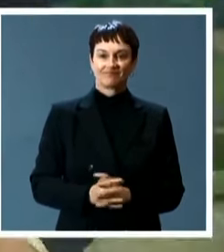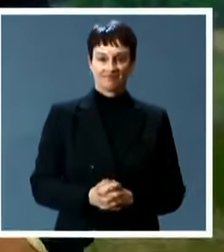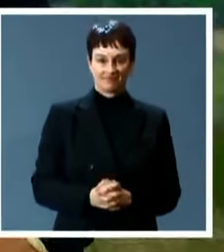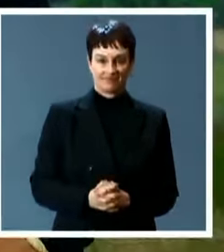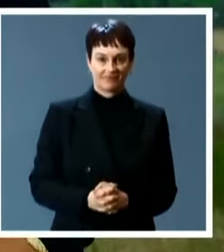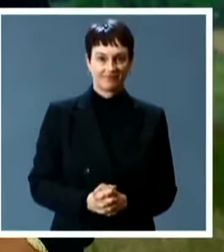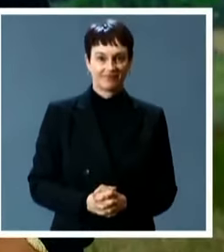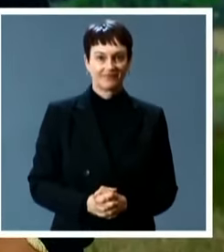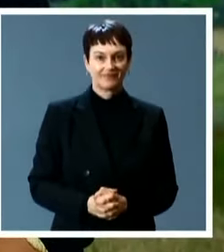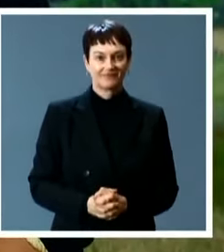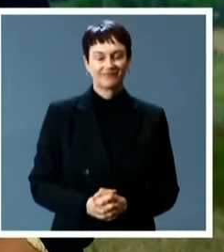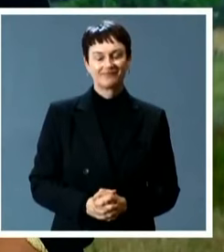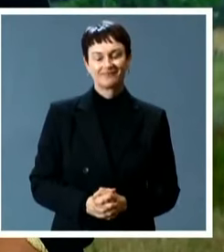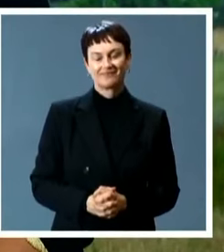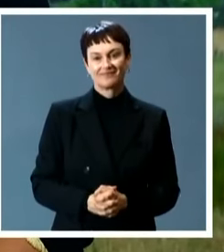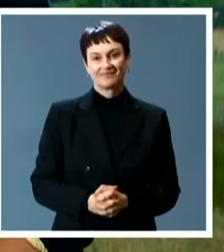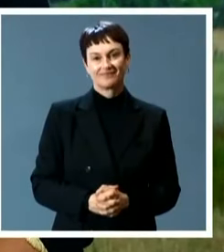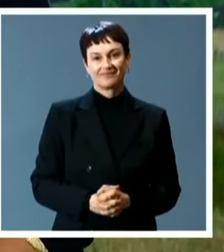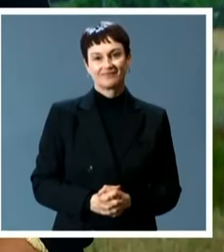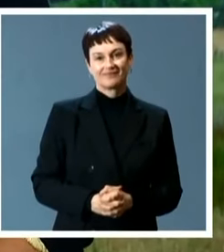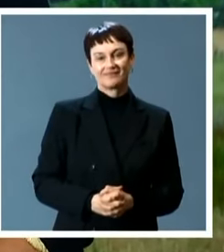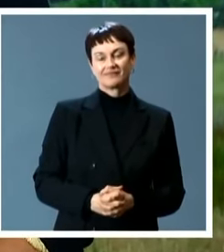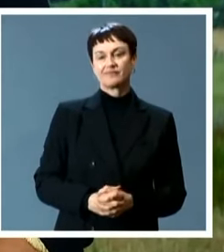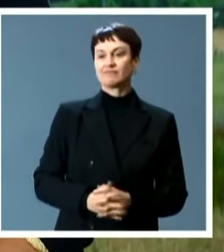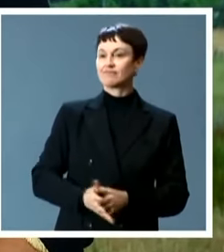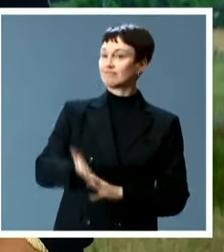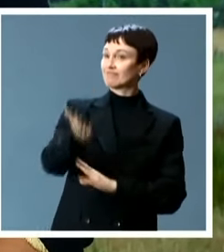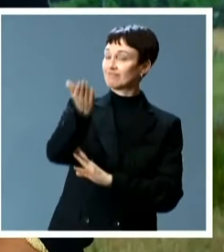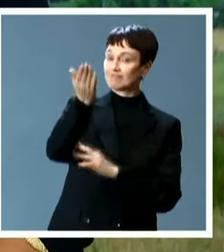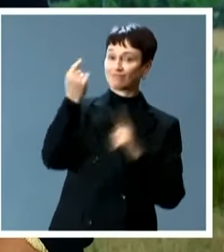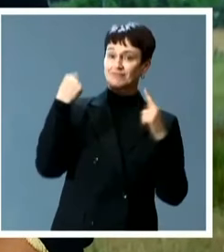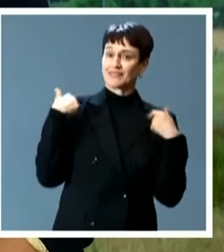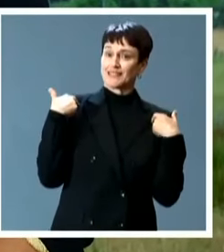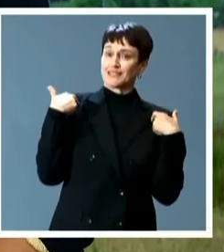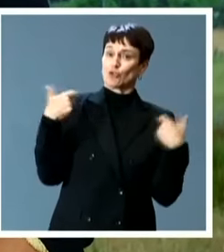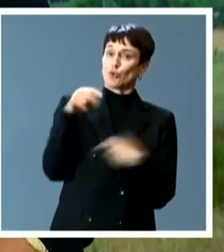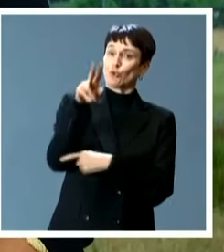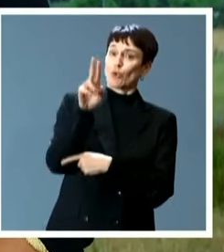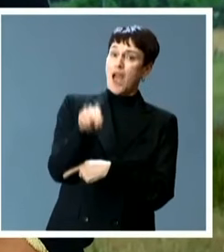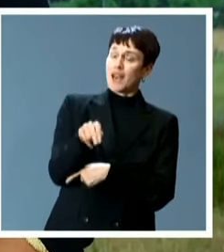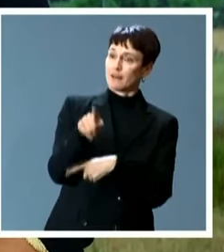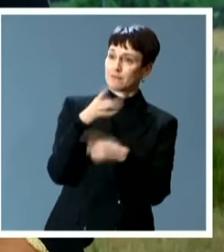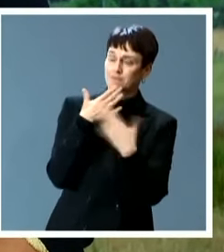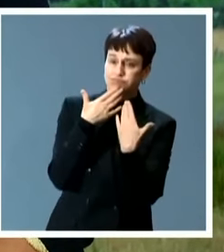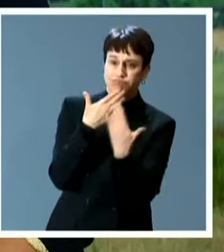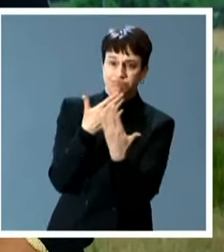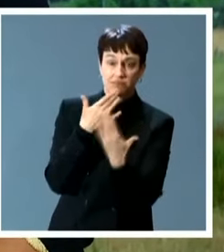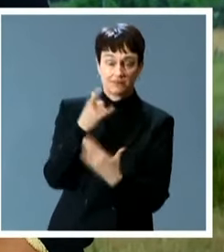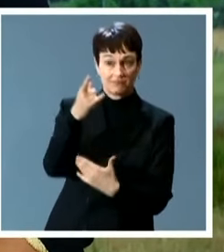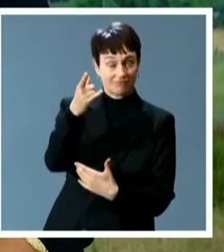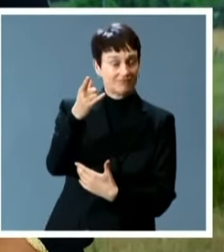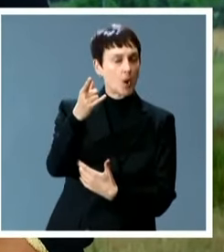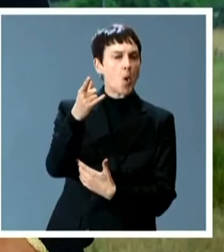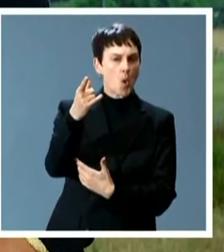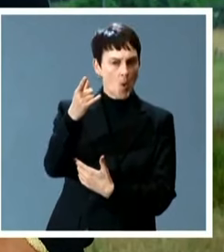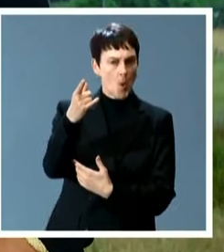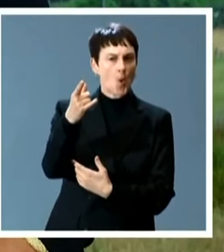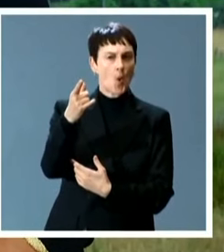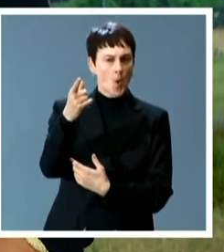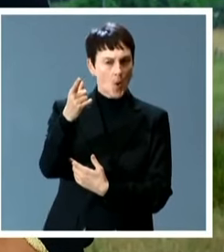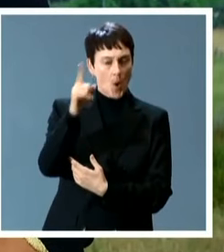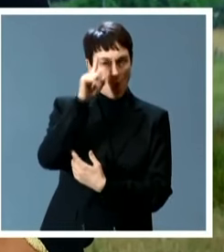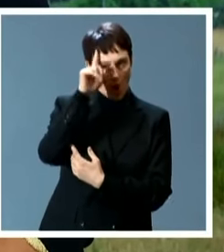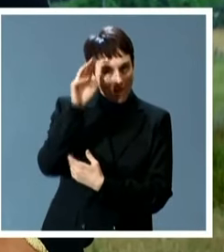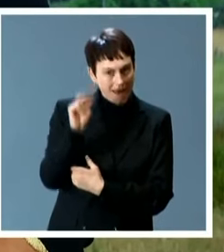A heartfelt thank you to Secretary General António Guterres, a very good friend of Madiba and I, for